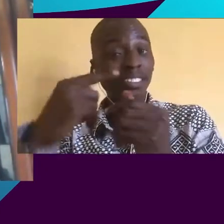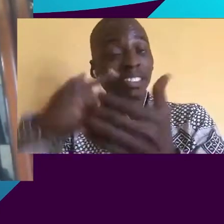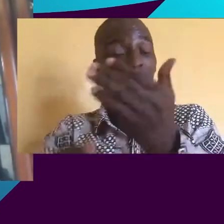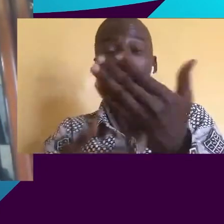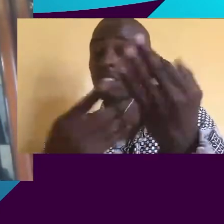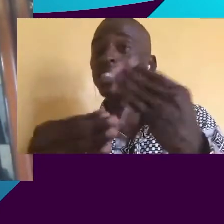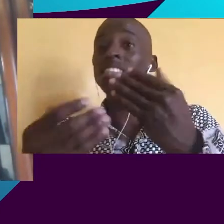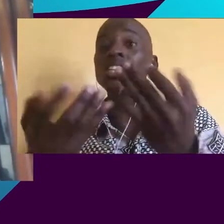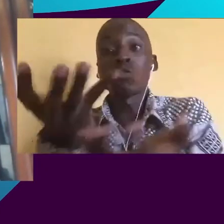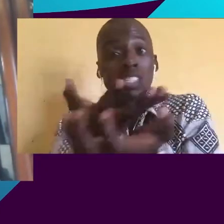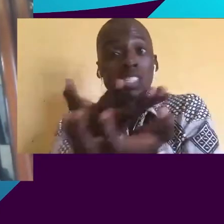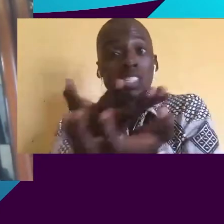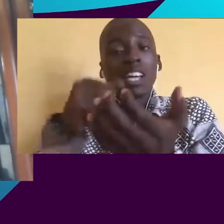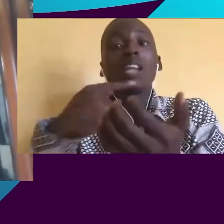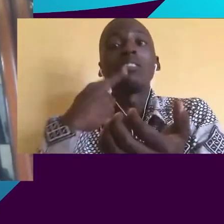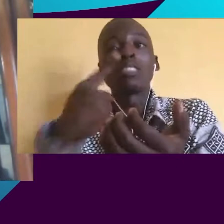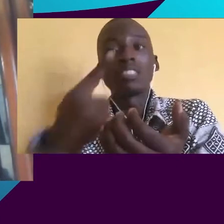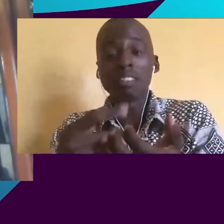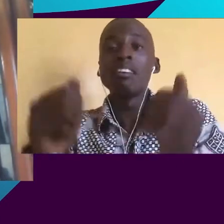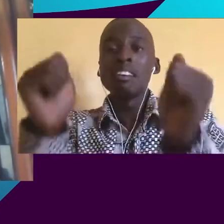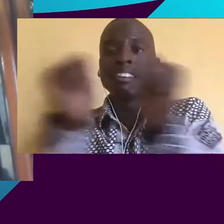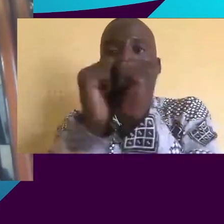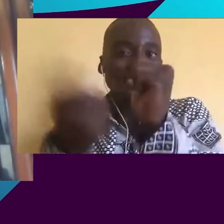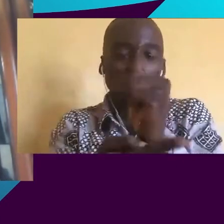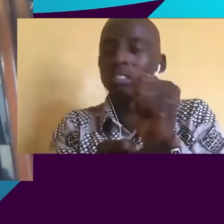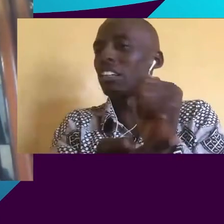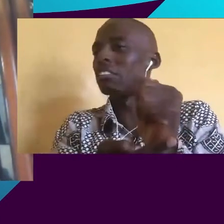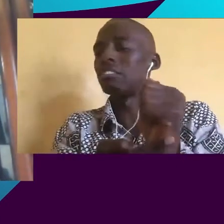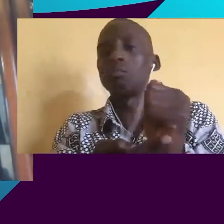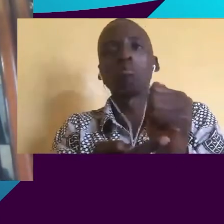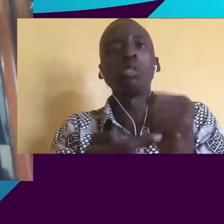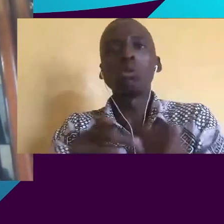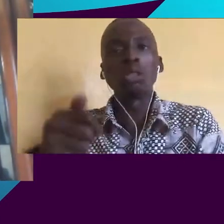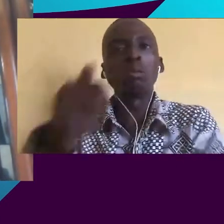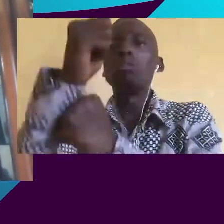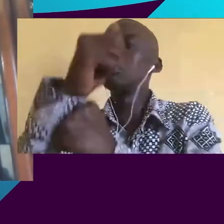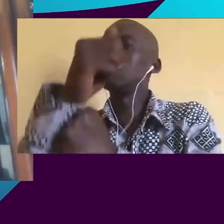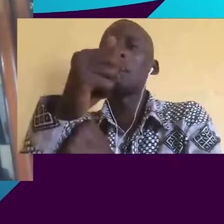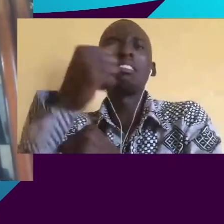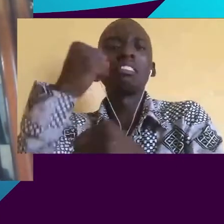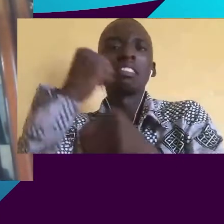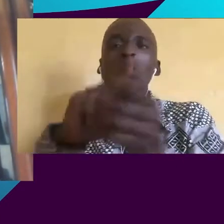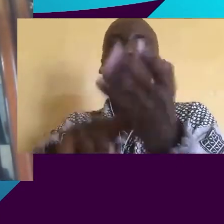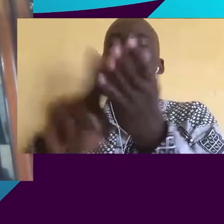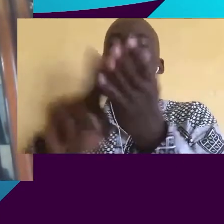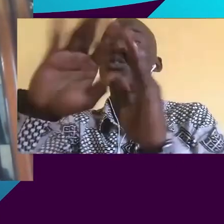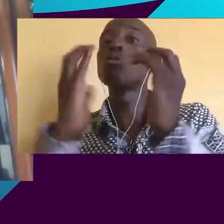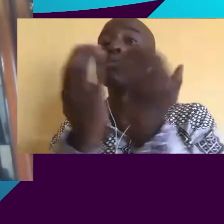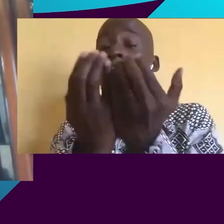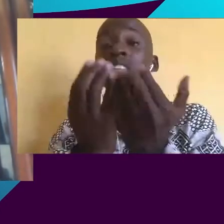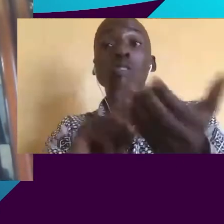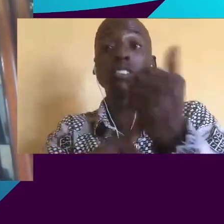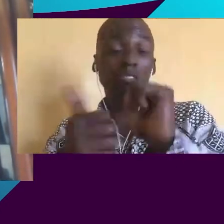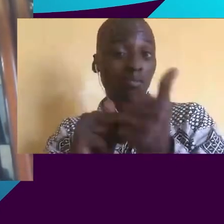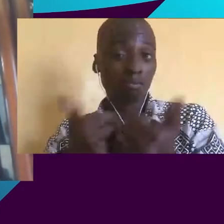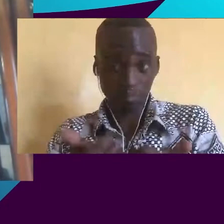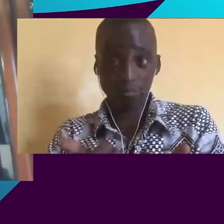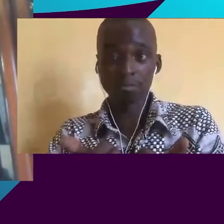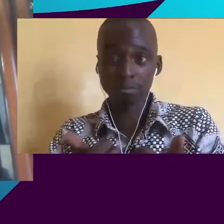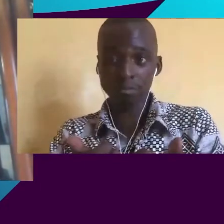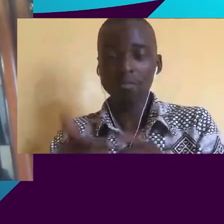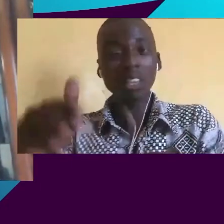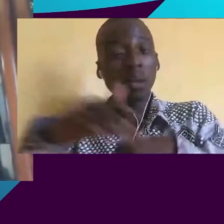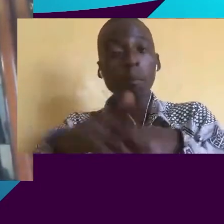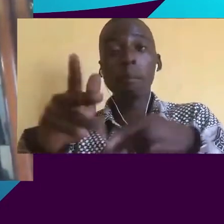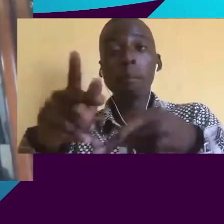you save the 10,000 or whatever to sponsor this child who's in your community to at least, or to even buy a ball? I'm just trying to put it